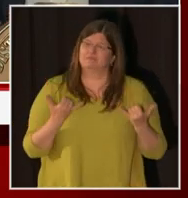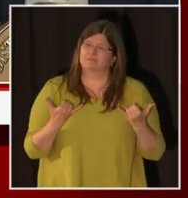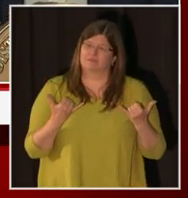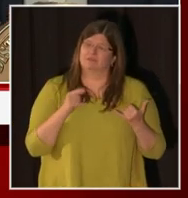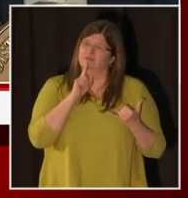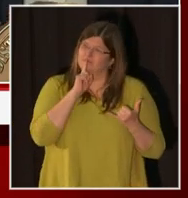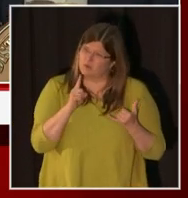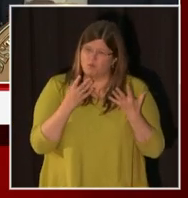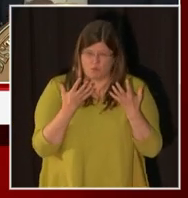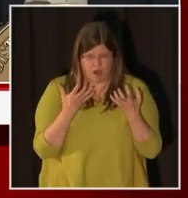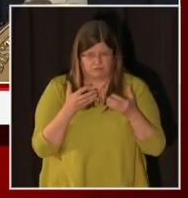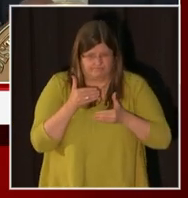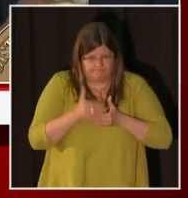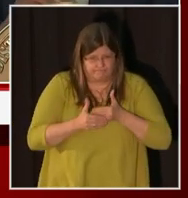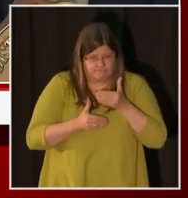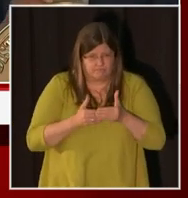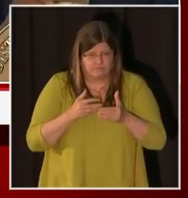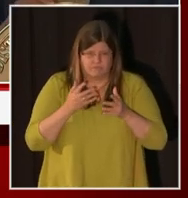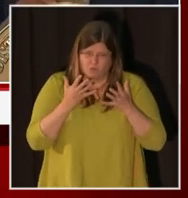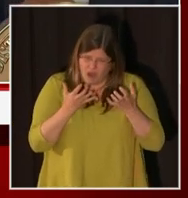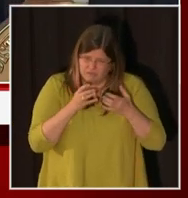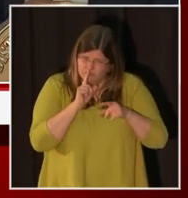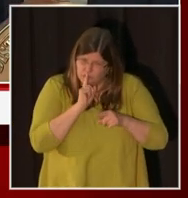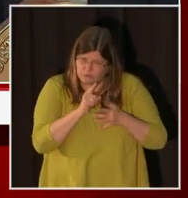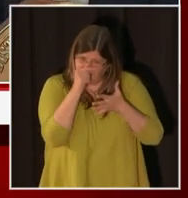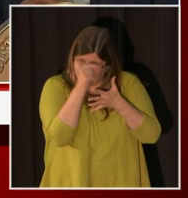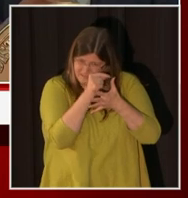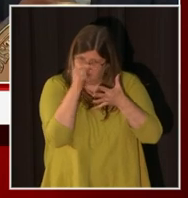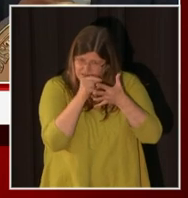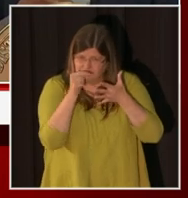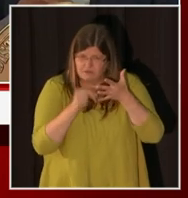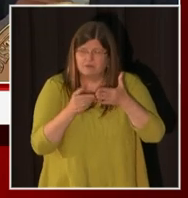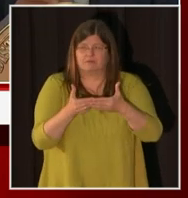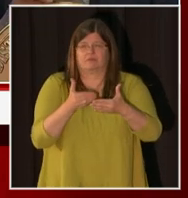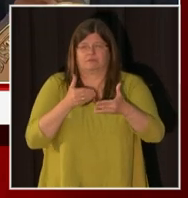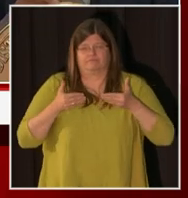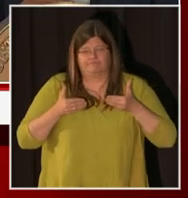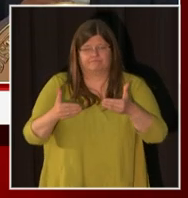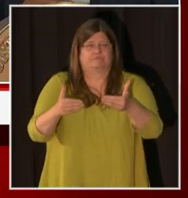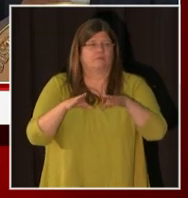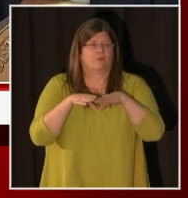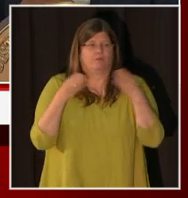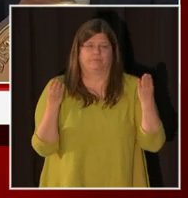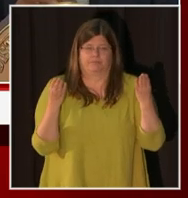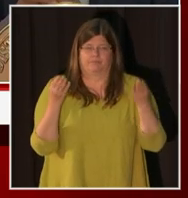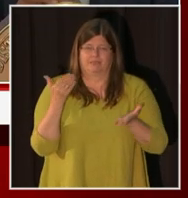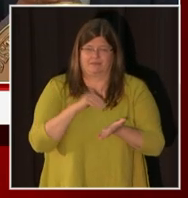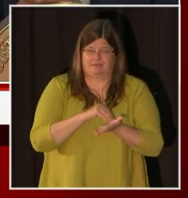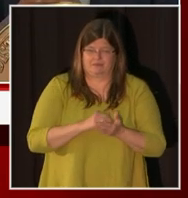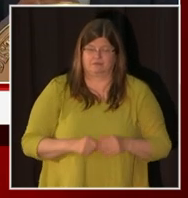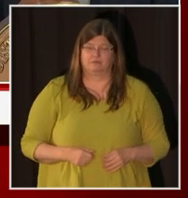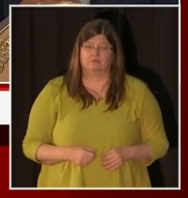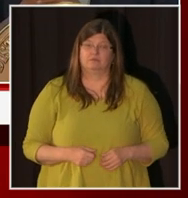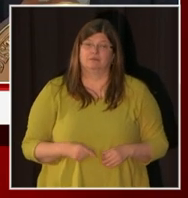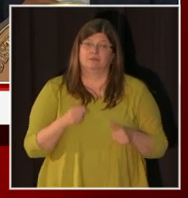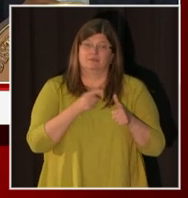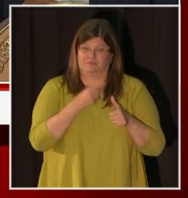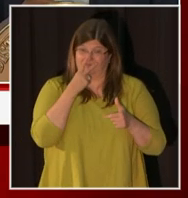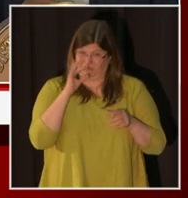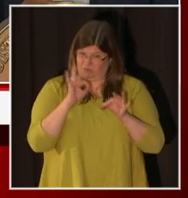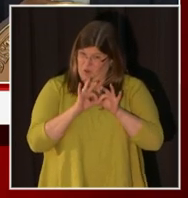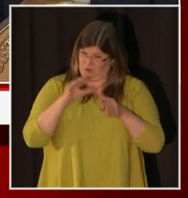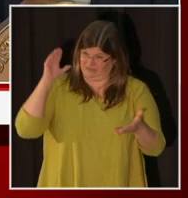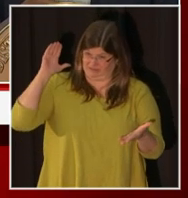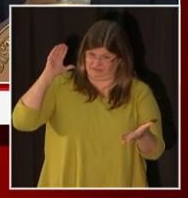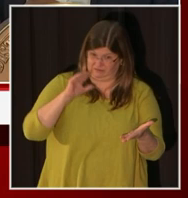our plans to reopen. In addition to meeting this gating criteria, we also know that any